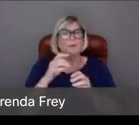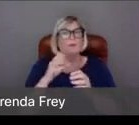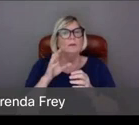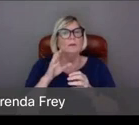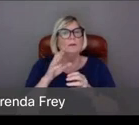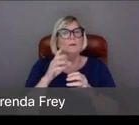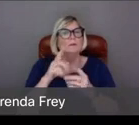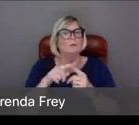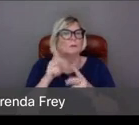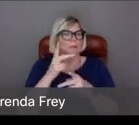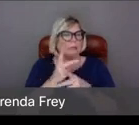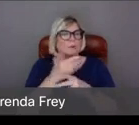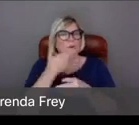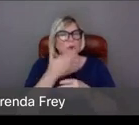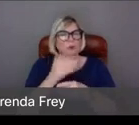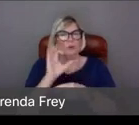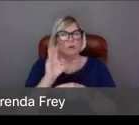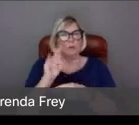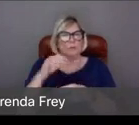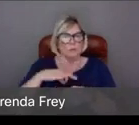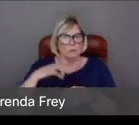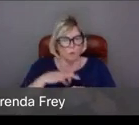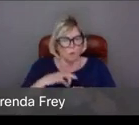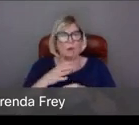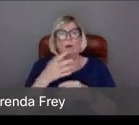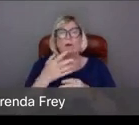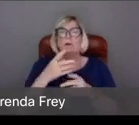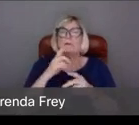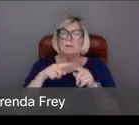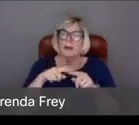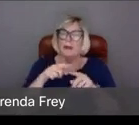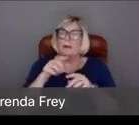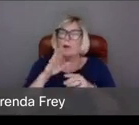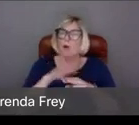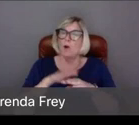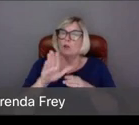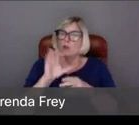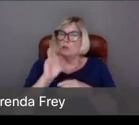what the impacts can be on your monthly payment, depending on where your credit score is.